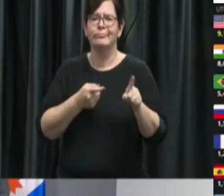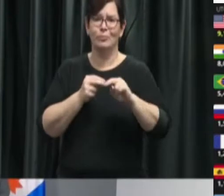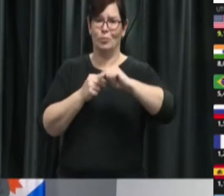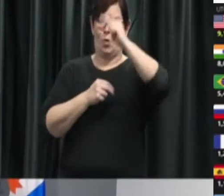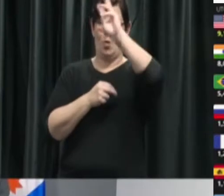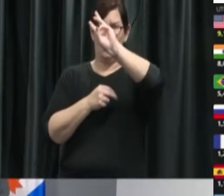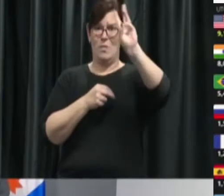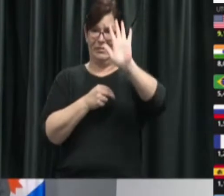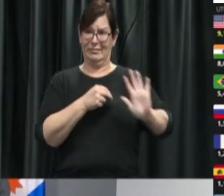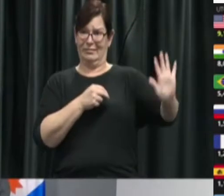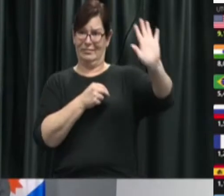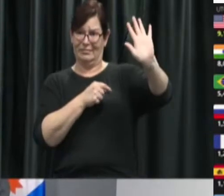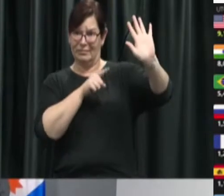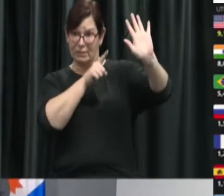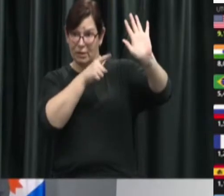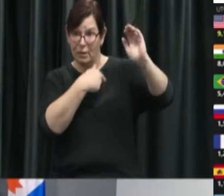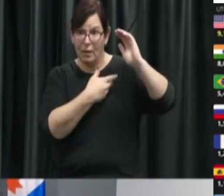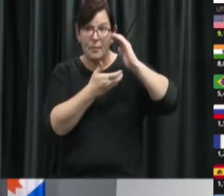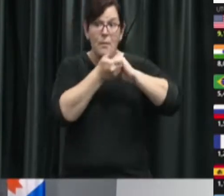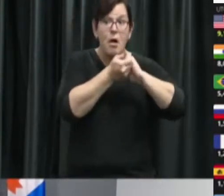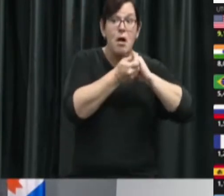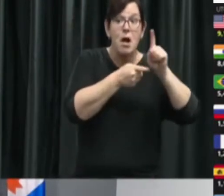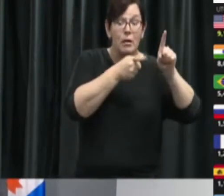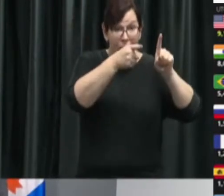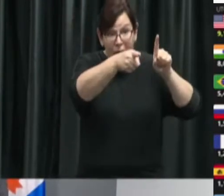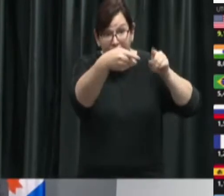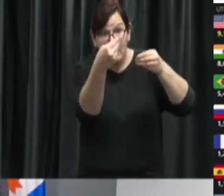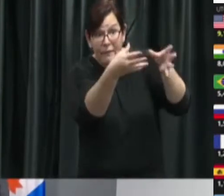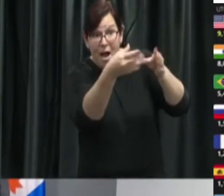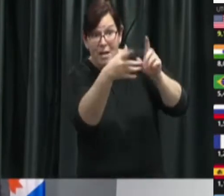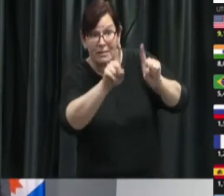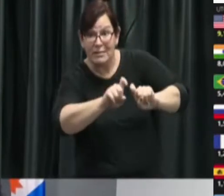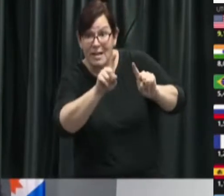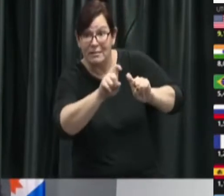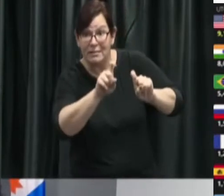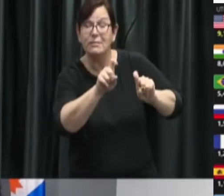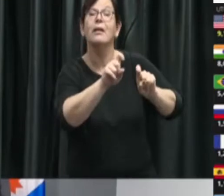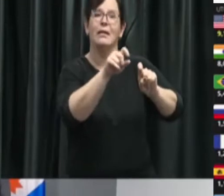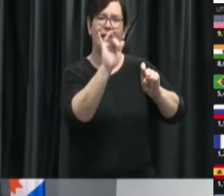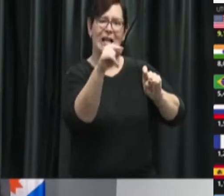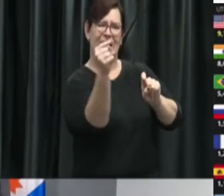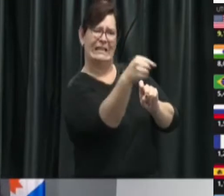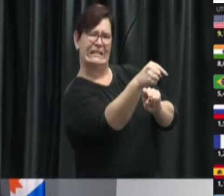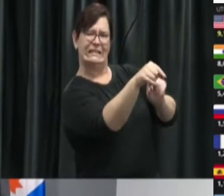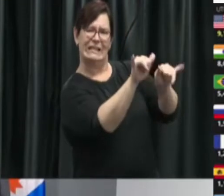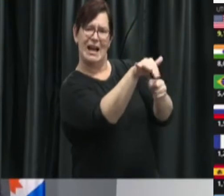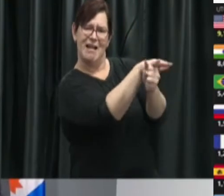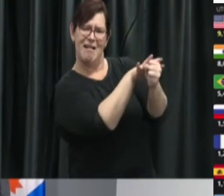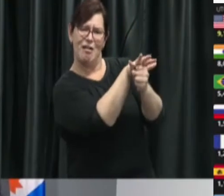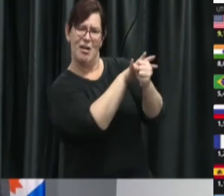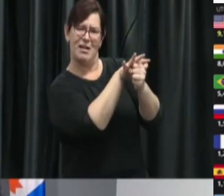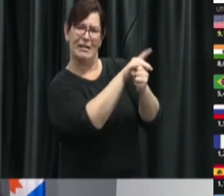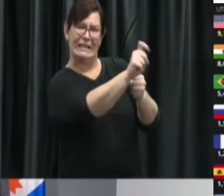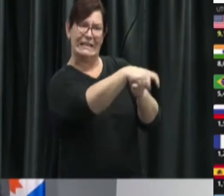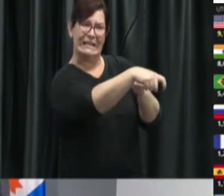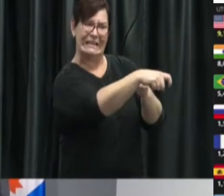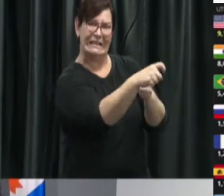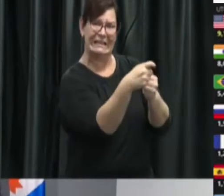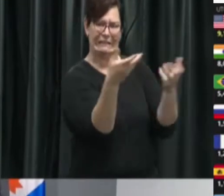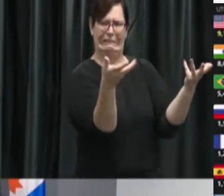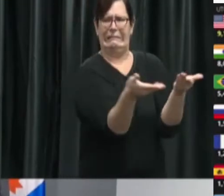for testing and the city which has locations in which it can be carried out. Another successful cooperative effort was the work we did with the Government of